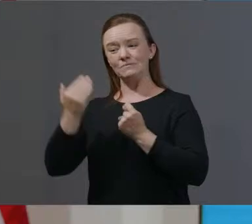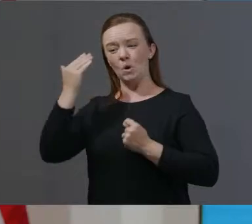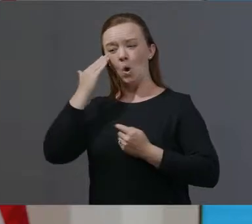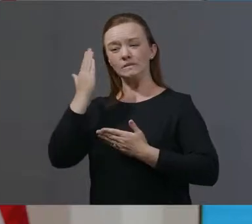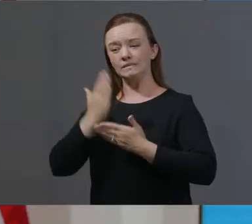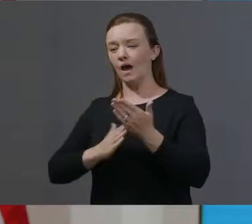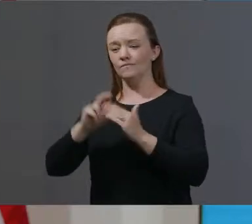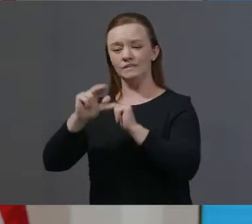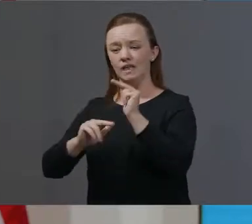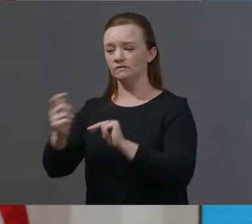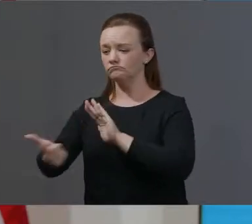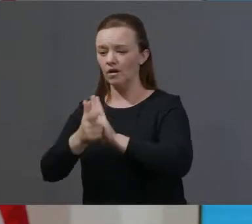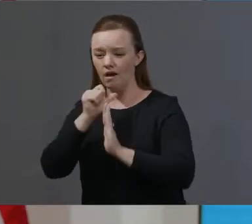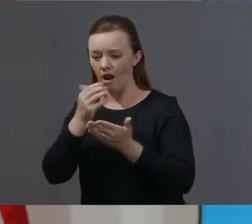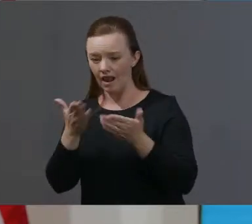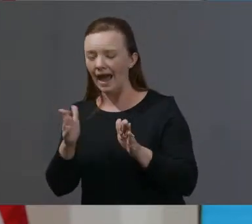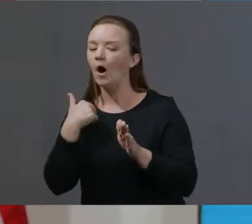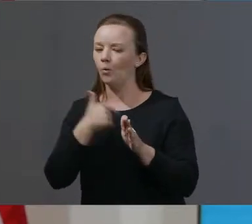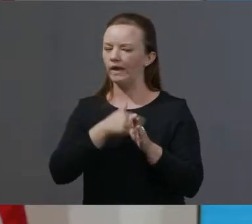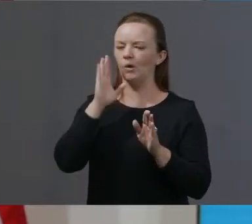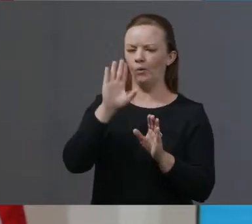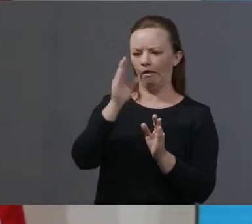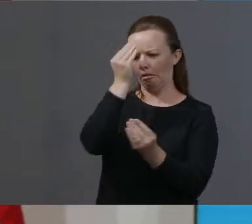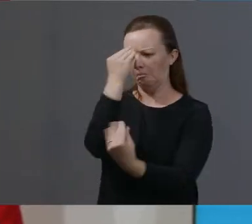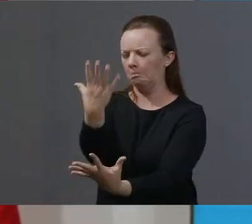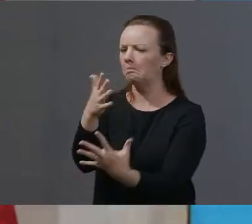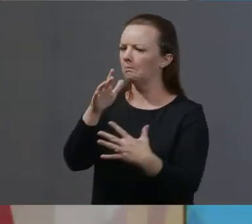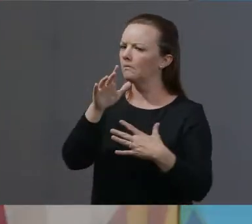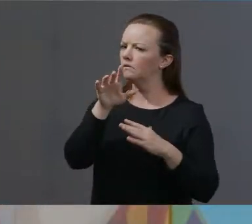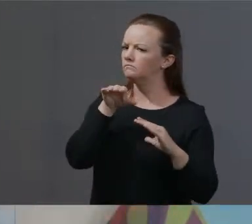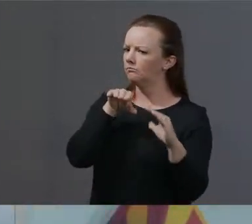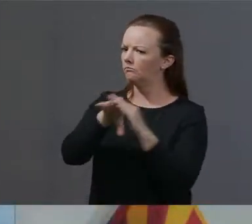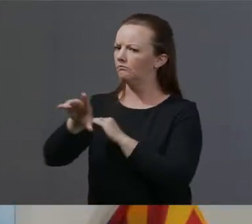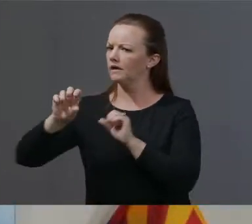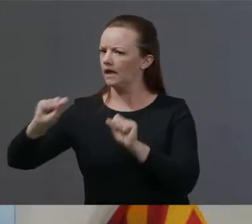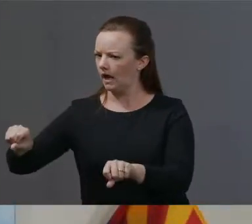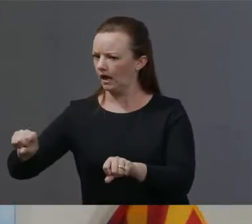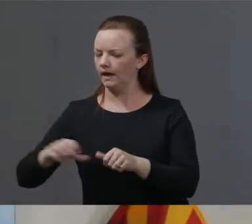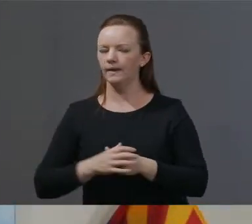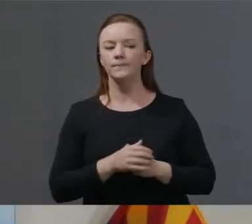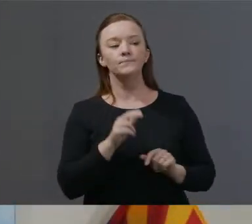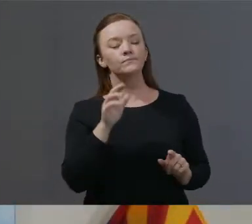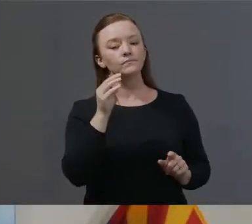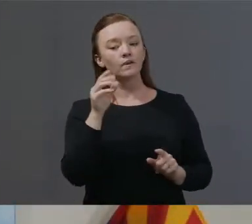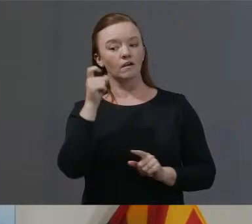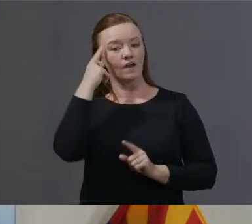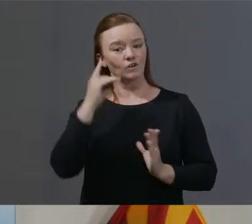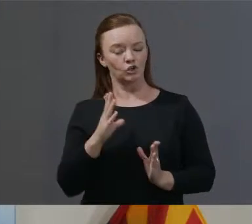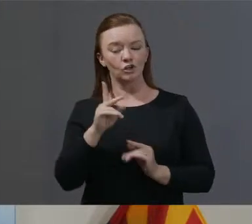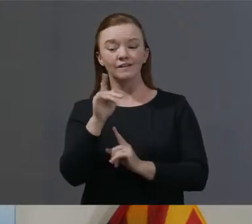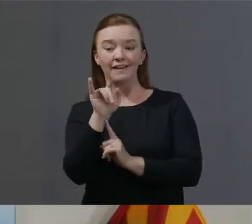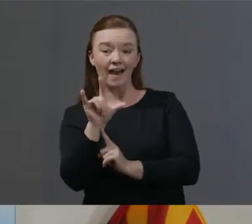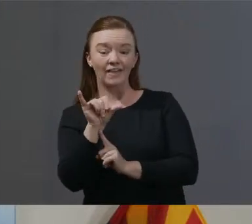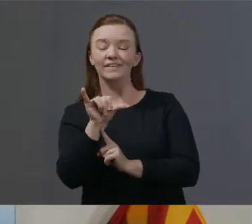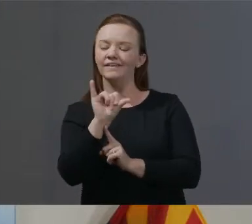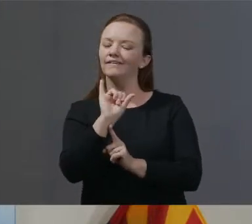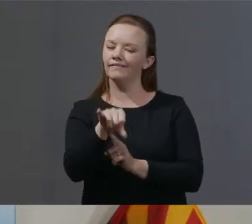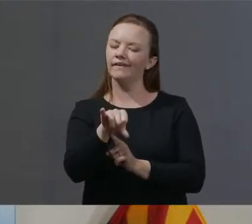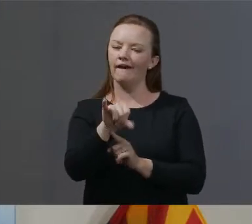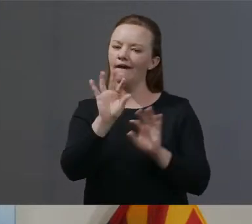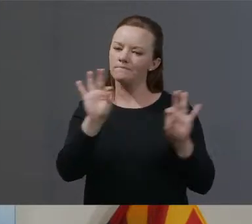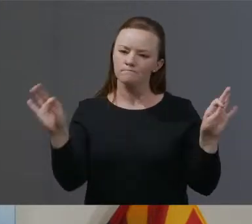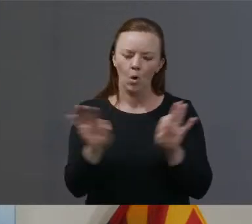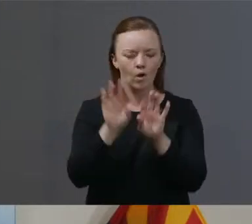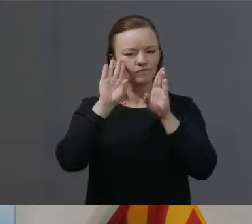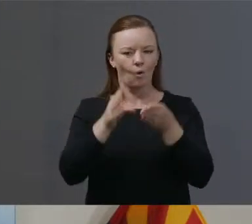facility. So, Kathy, that is a focus of ours. I think it's incredibly important. Again,